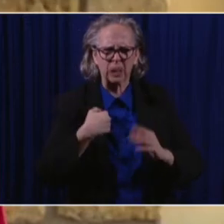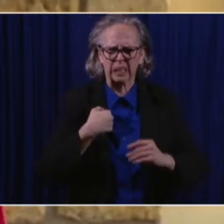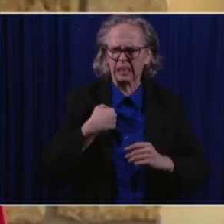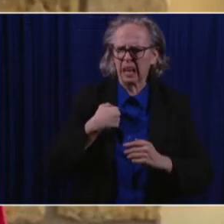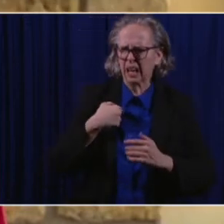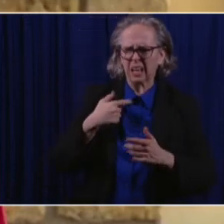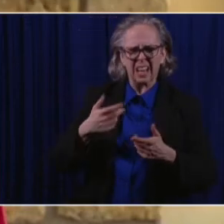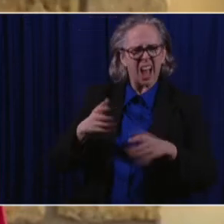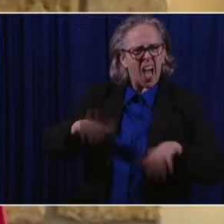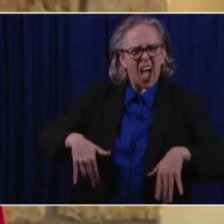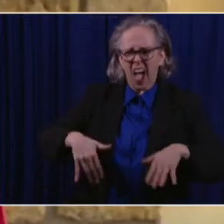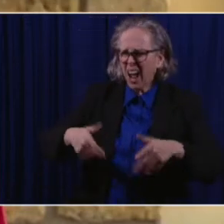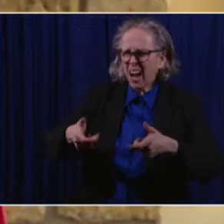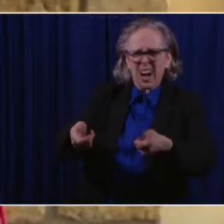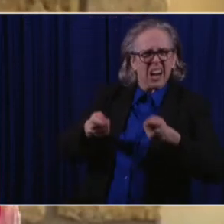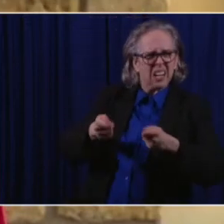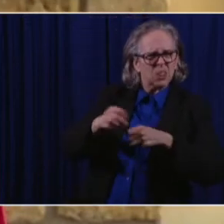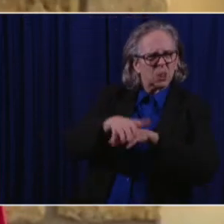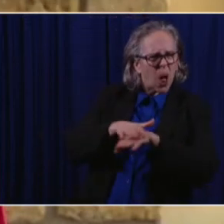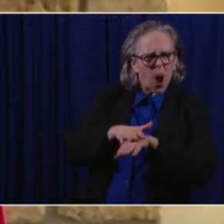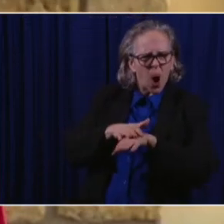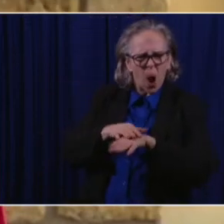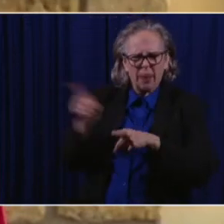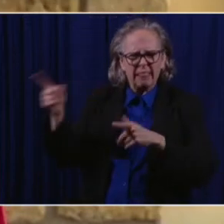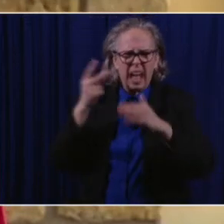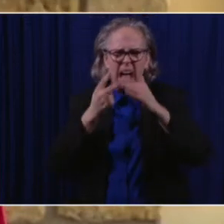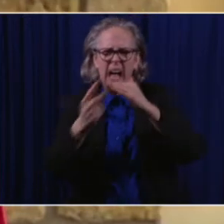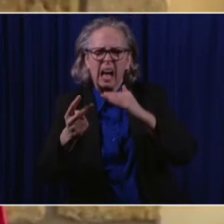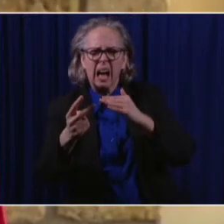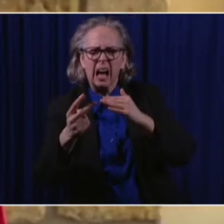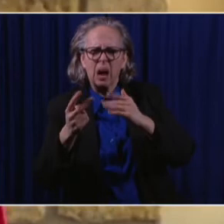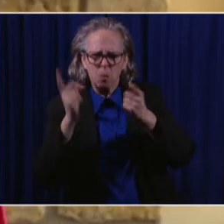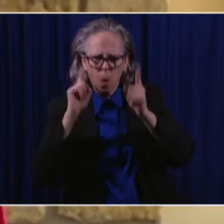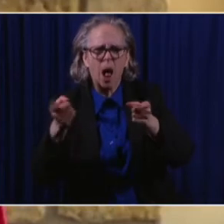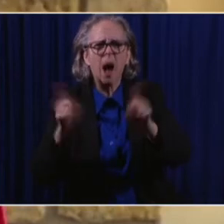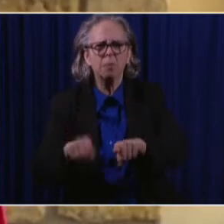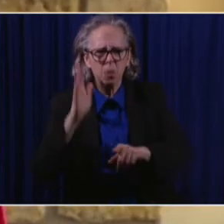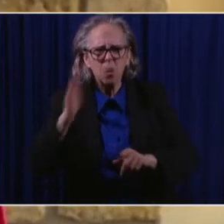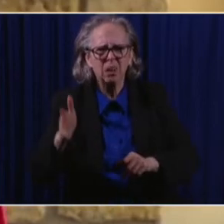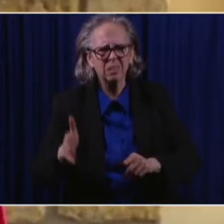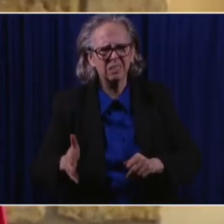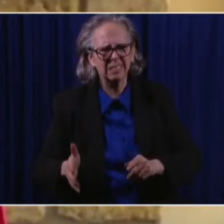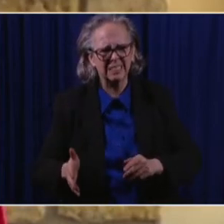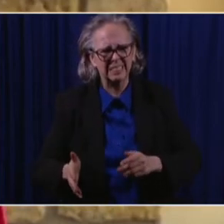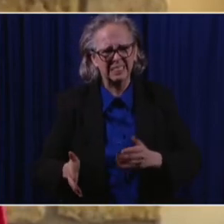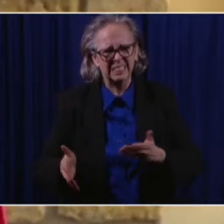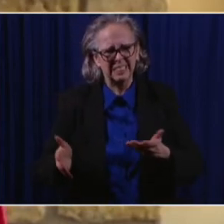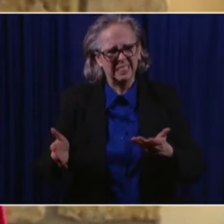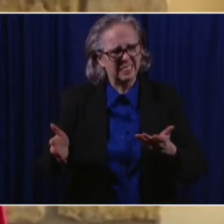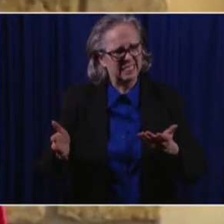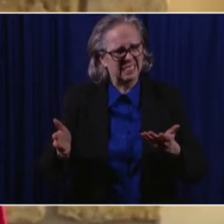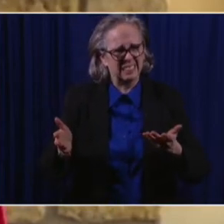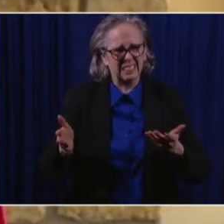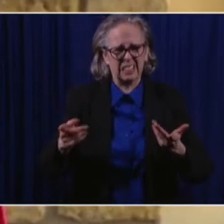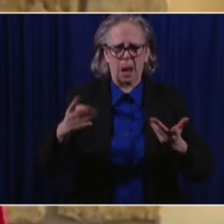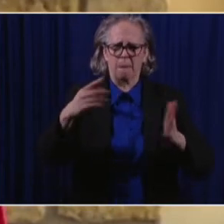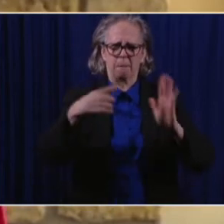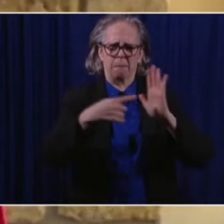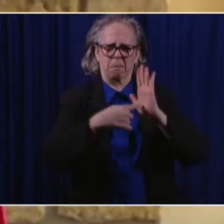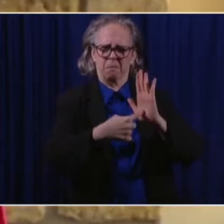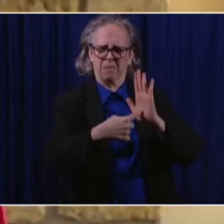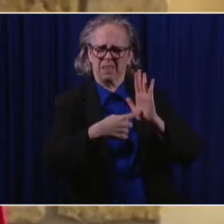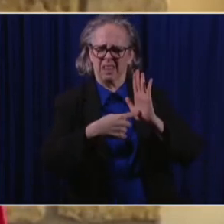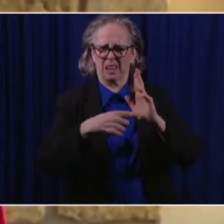bit. Anybody? Do you want to take that one? With the modeling, where we'll be in 2 weeks and 4 weeks, you want to take that